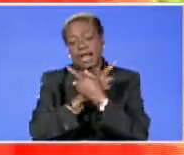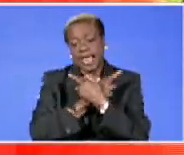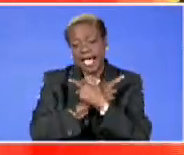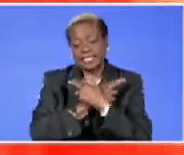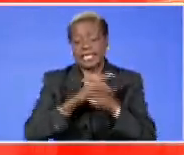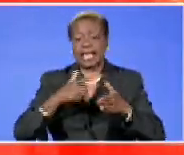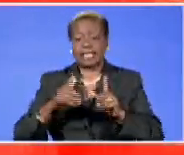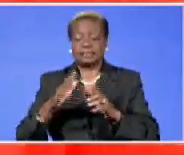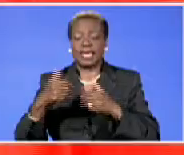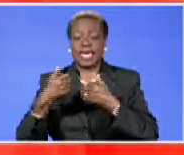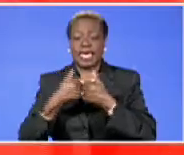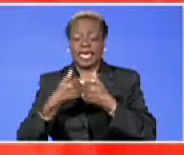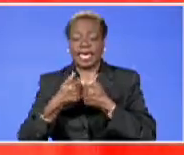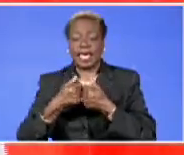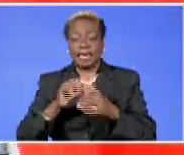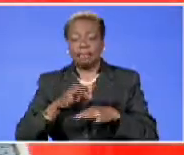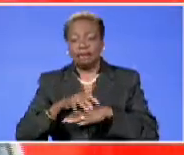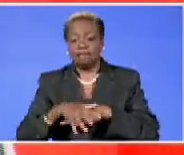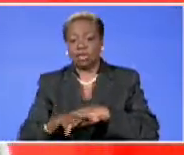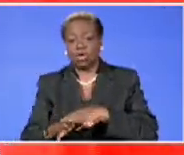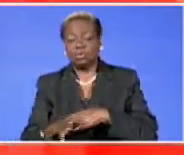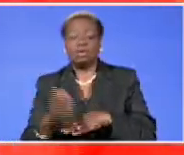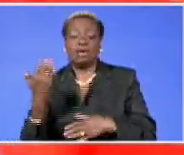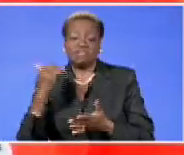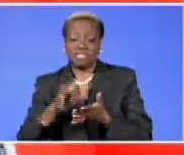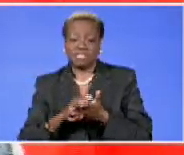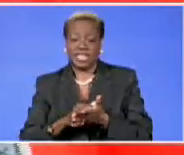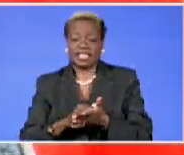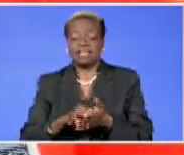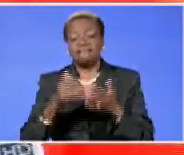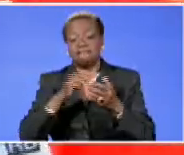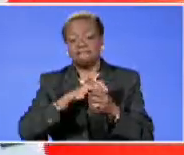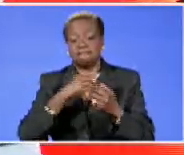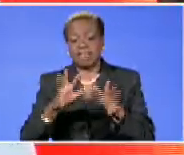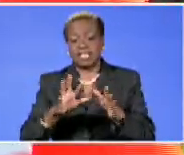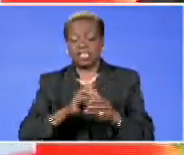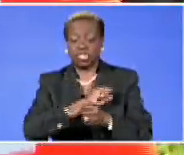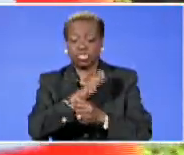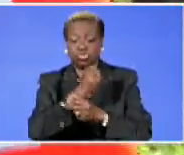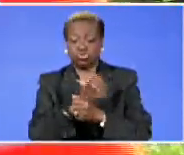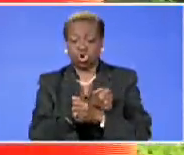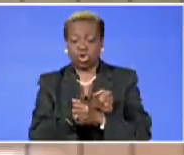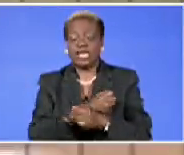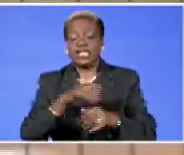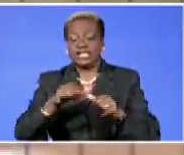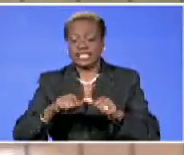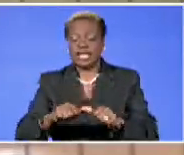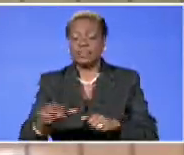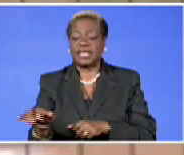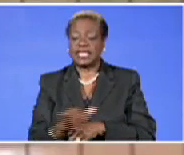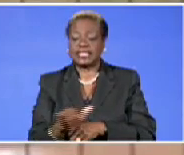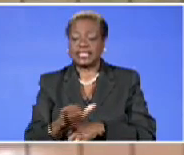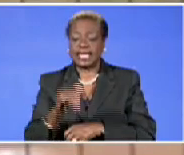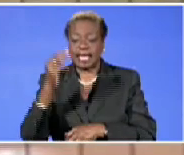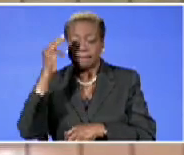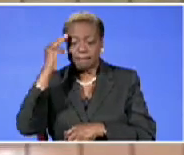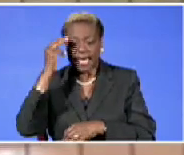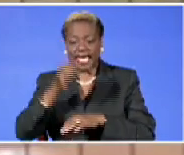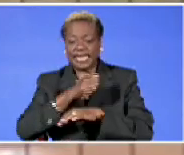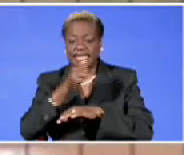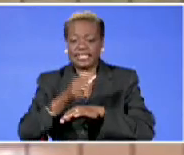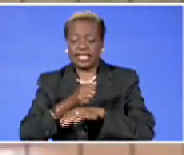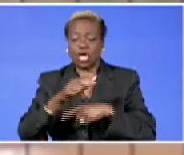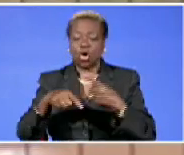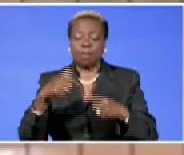after that, the season went really well. Finished strong. Just have to stay with the same mindset and intent. I'll go back to Freeport, just